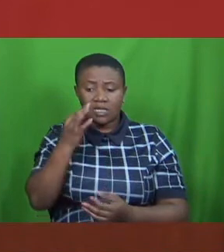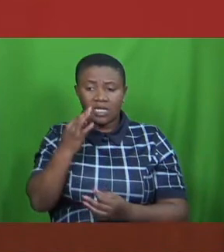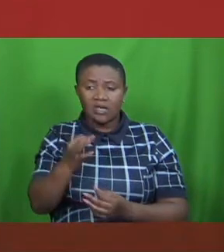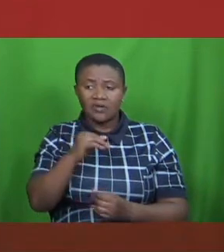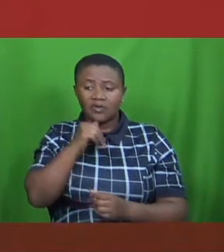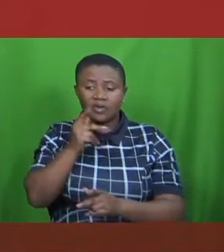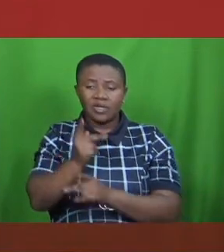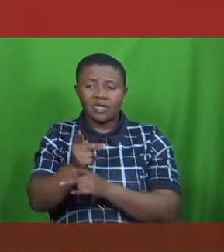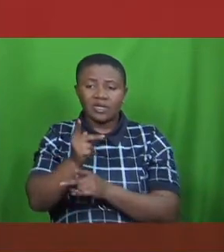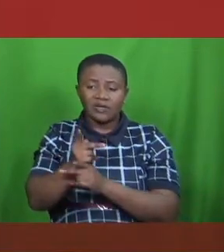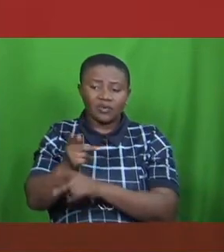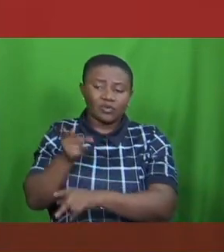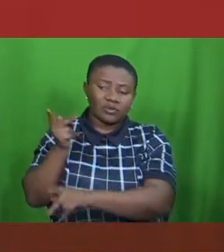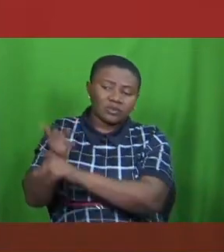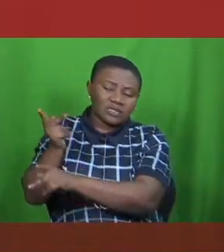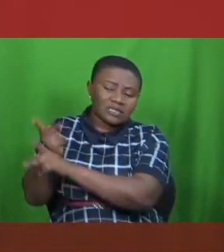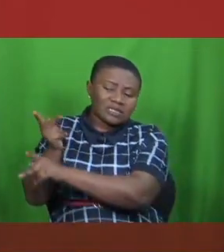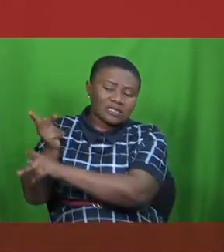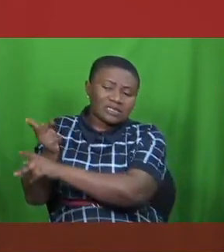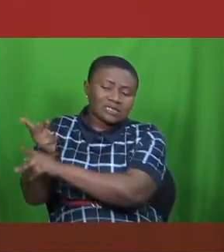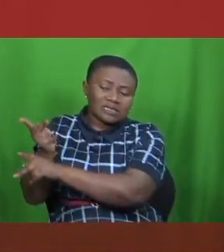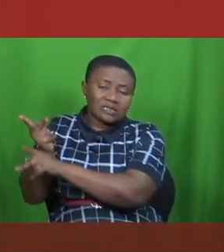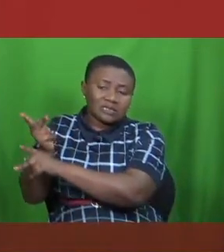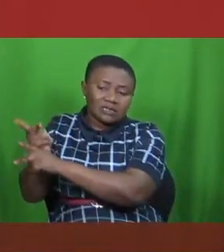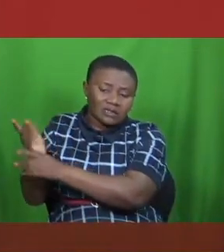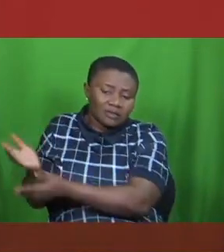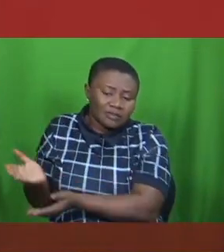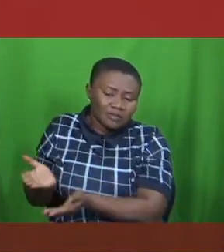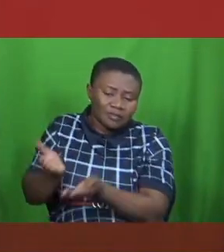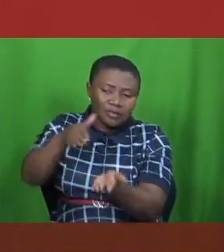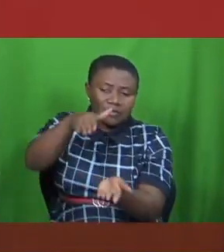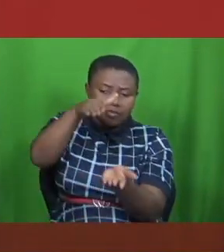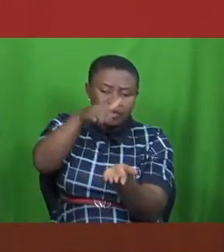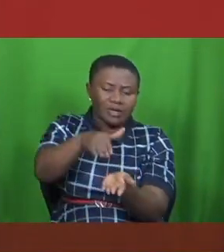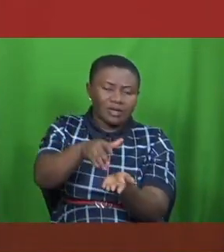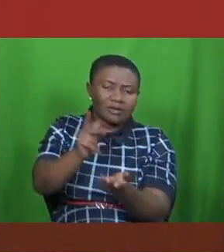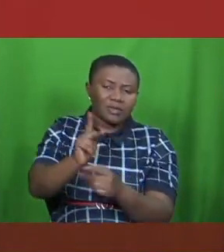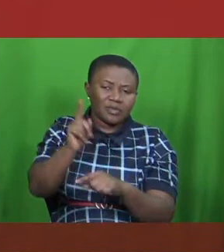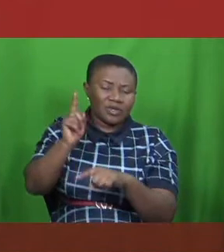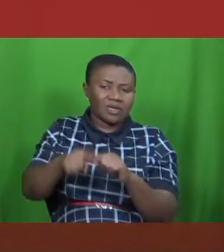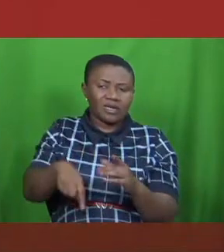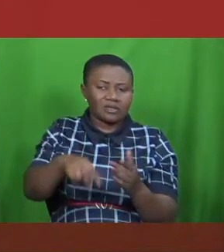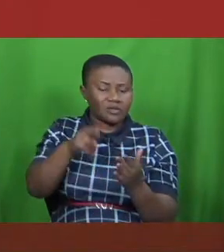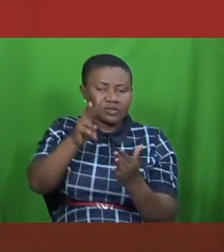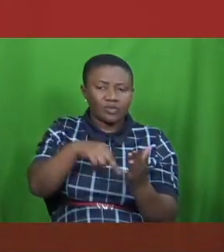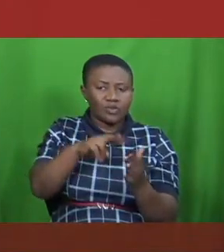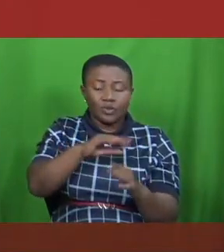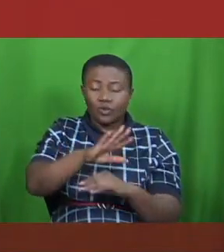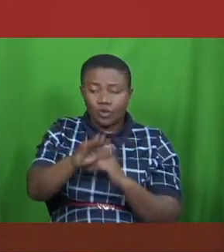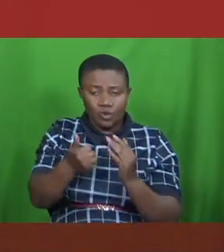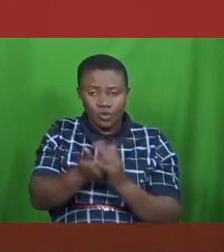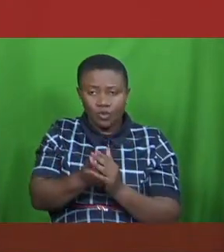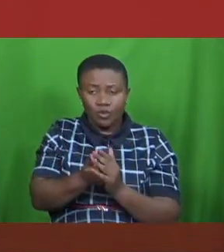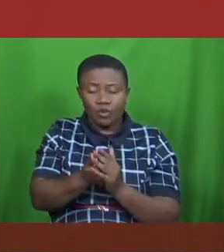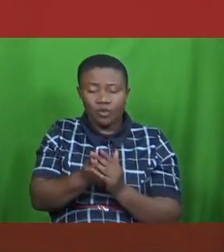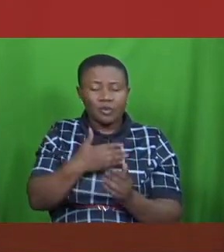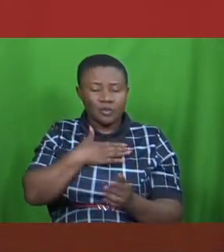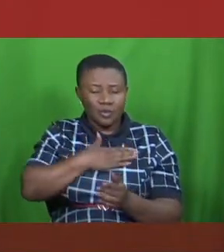all and to do the necessary corrections. So please, official reports.